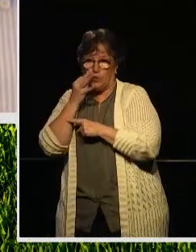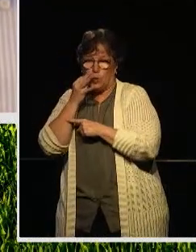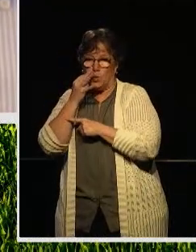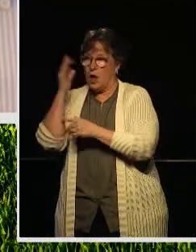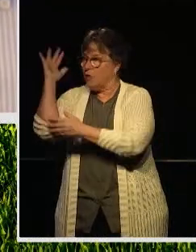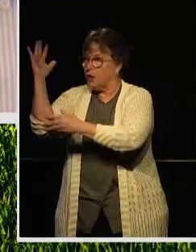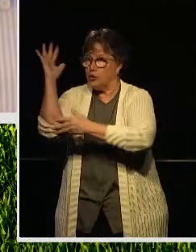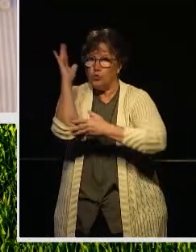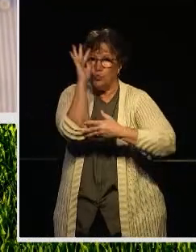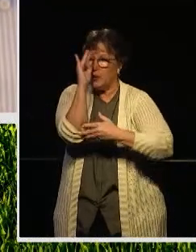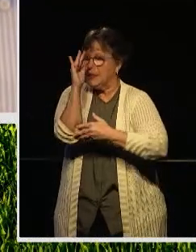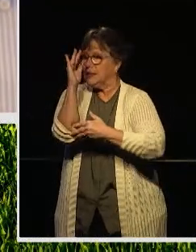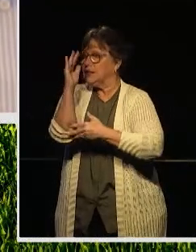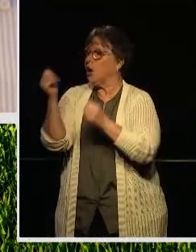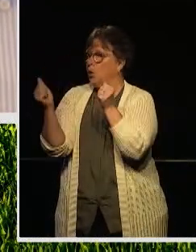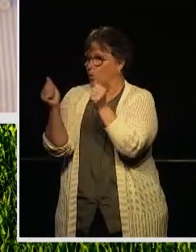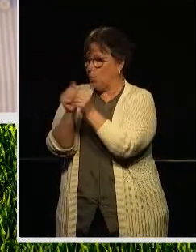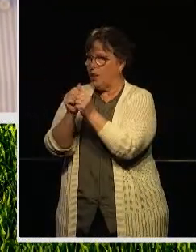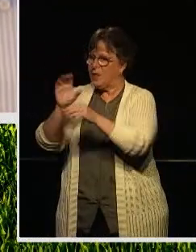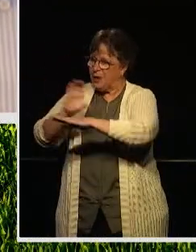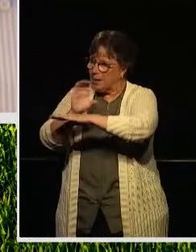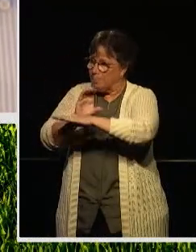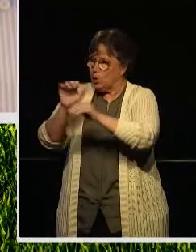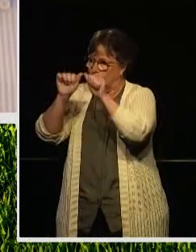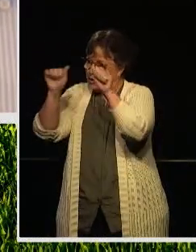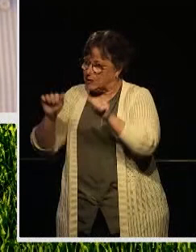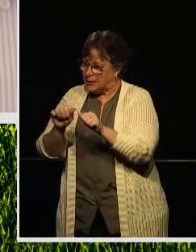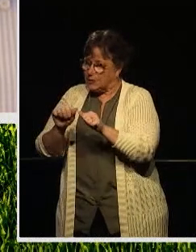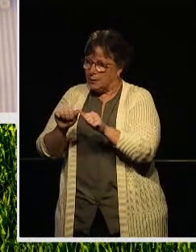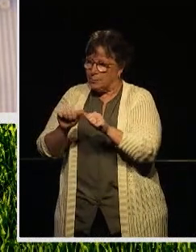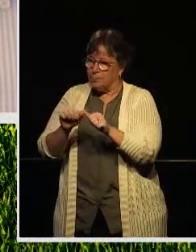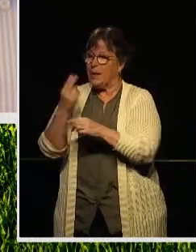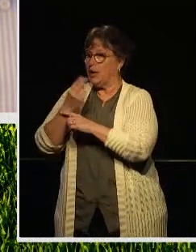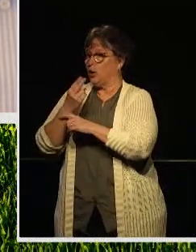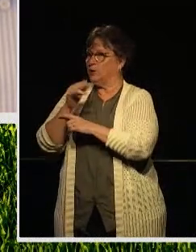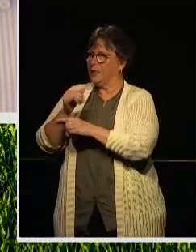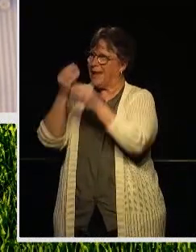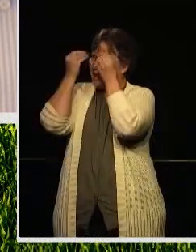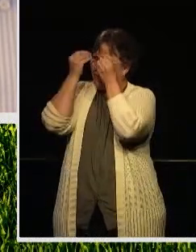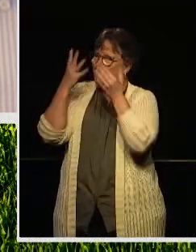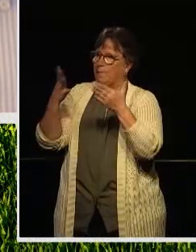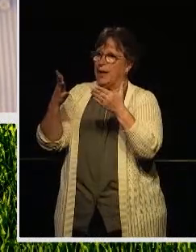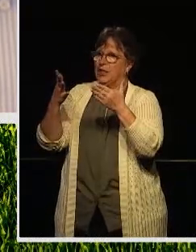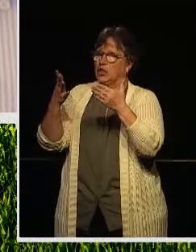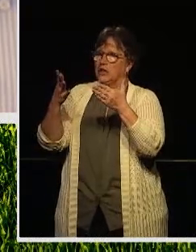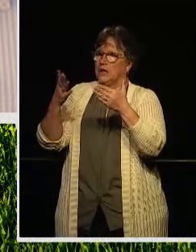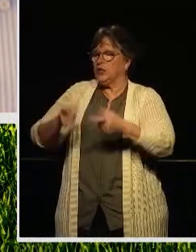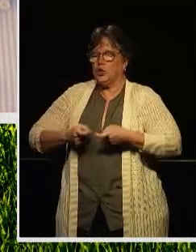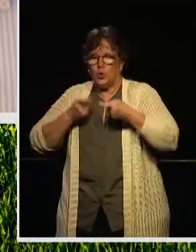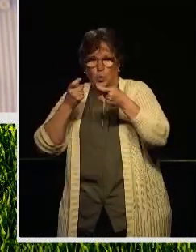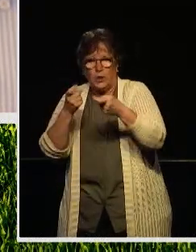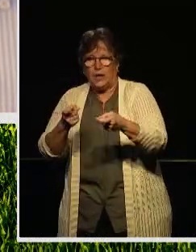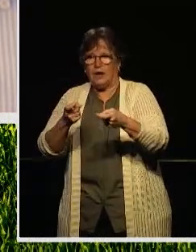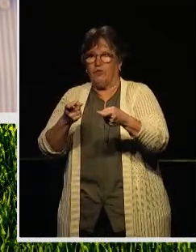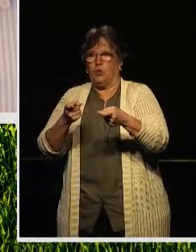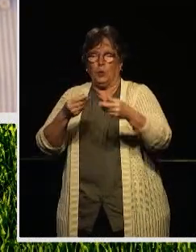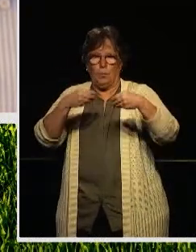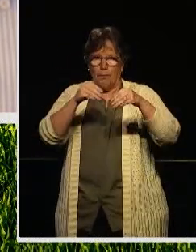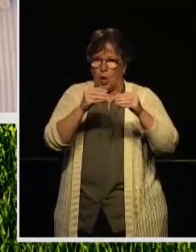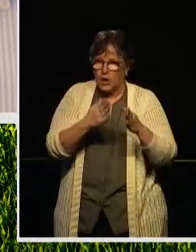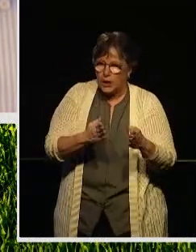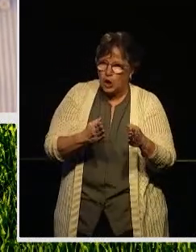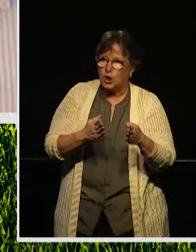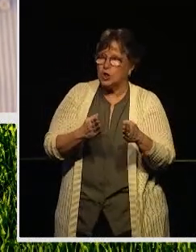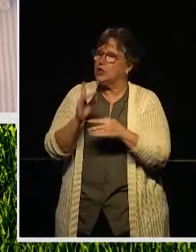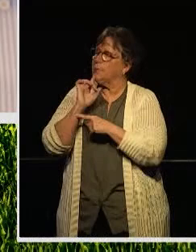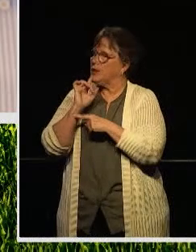we've developed, and then taking that data and passing it downstream to marketers, even insurers,